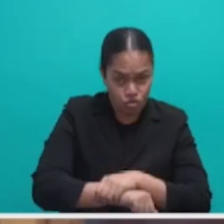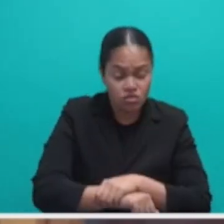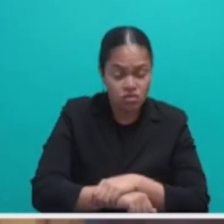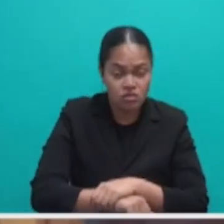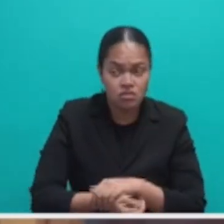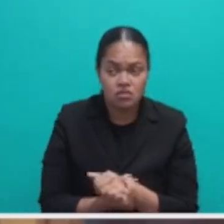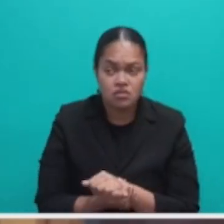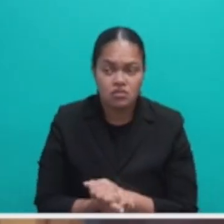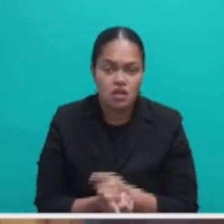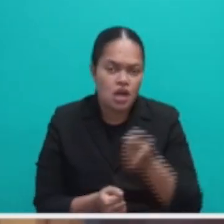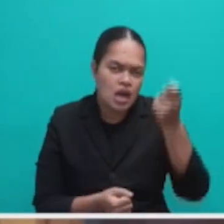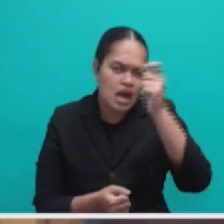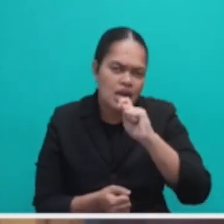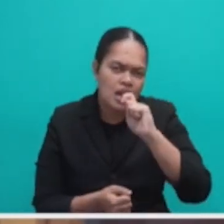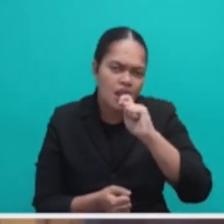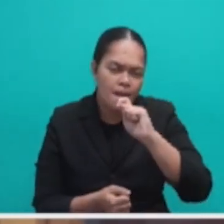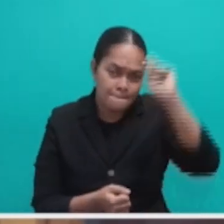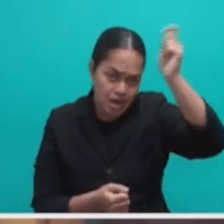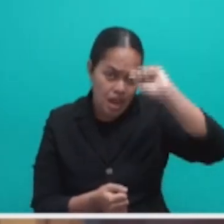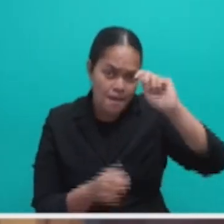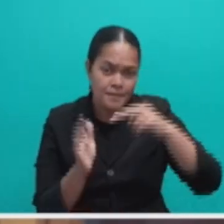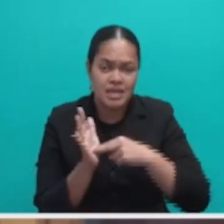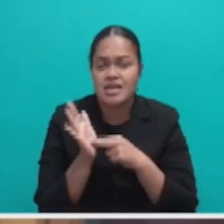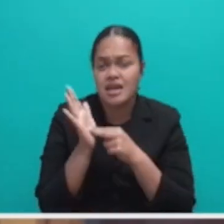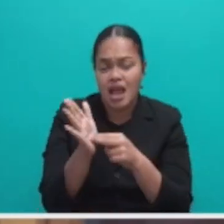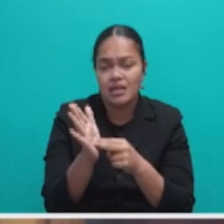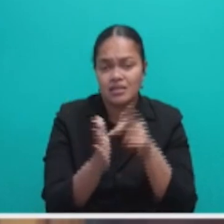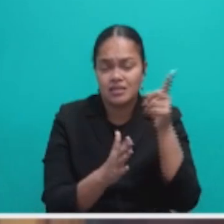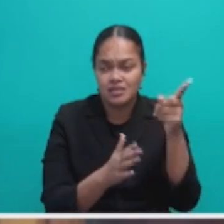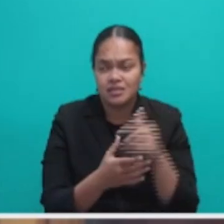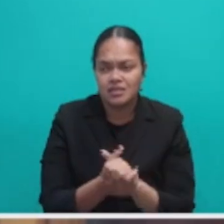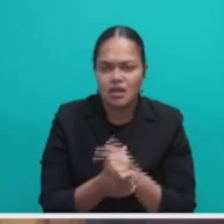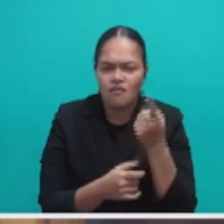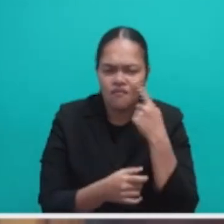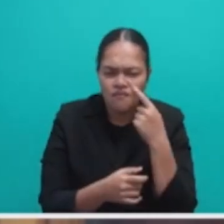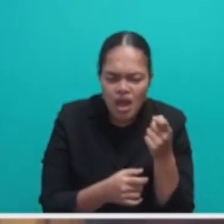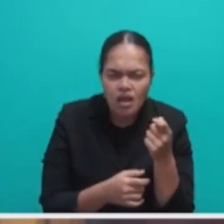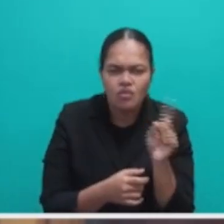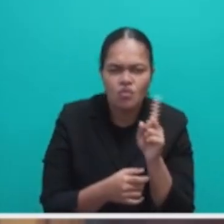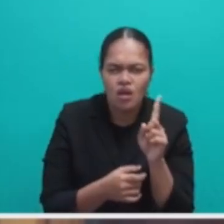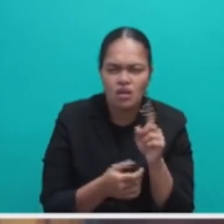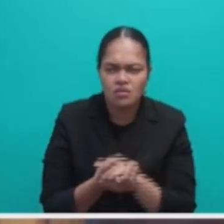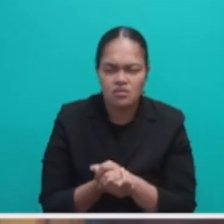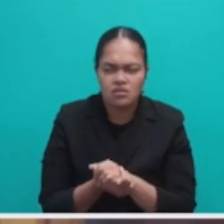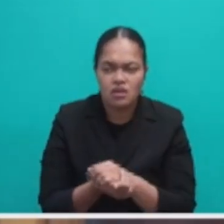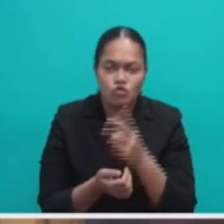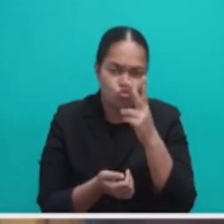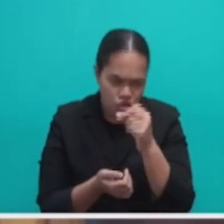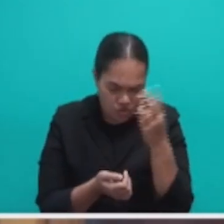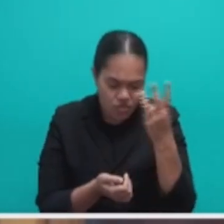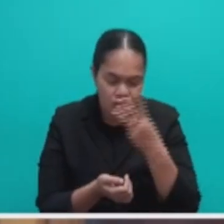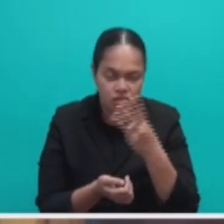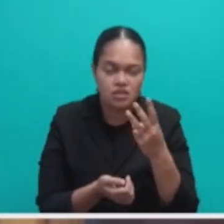meth lab in a nightclub in Nandi. A small-scale meth lab were also discovered in 2013 and in